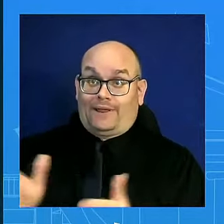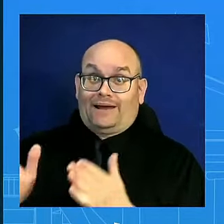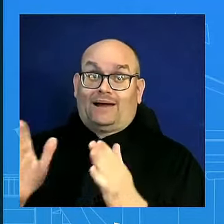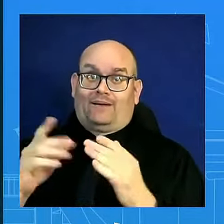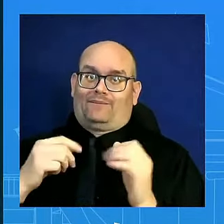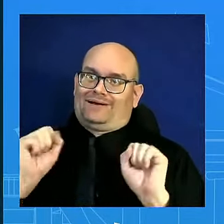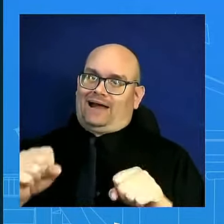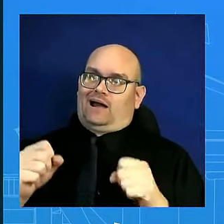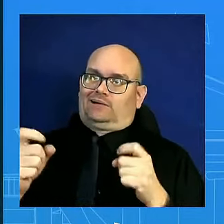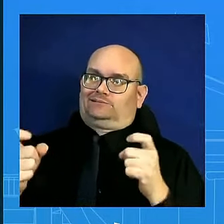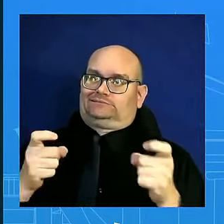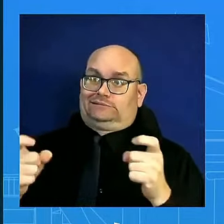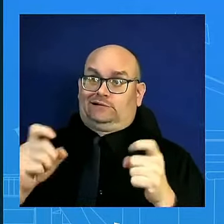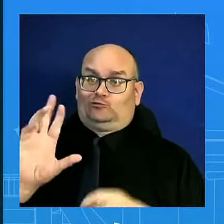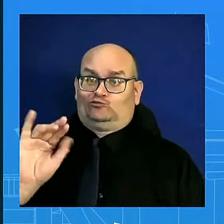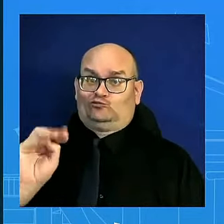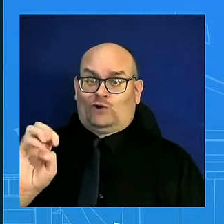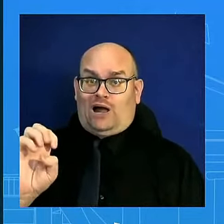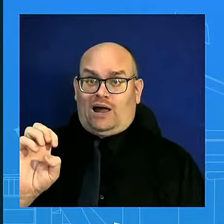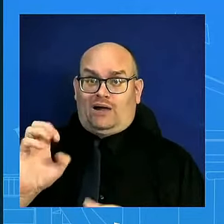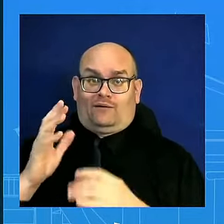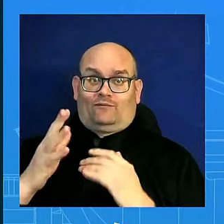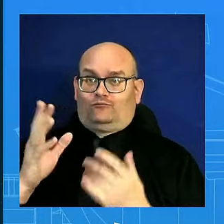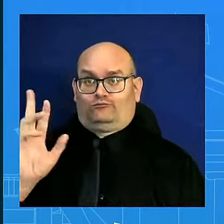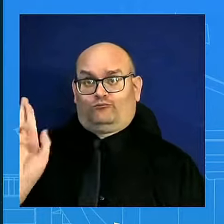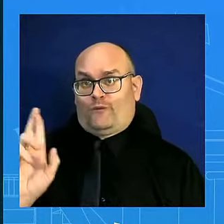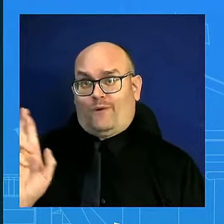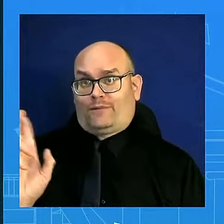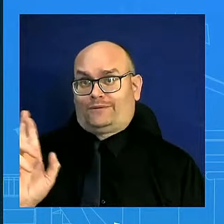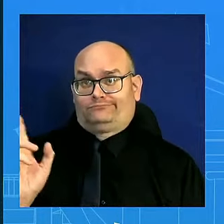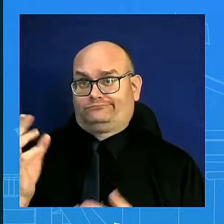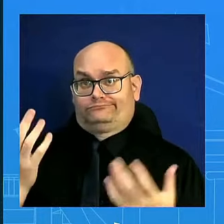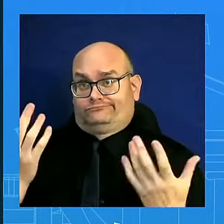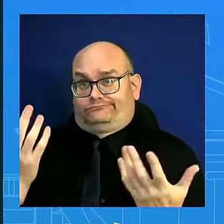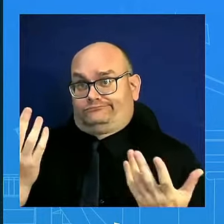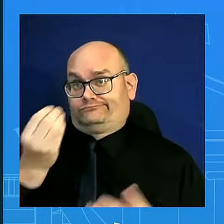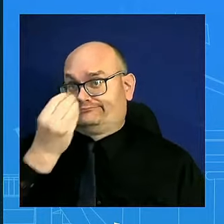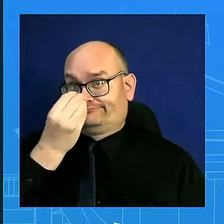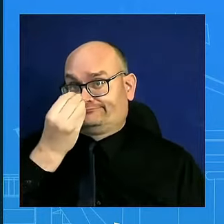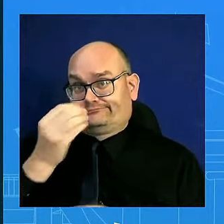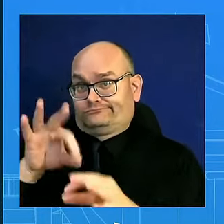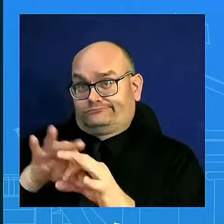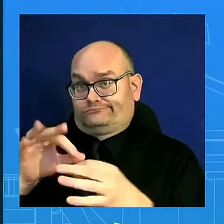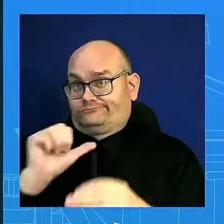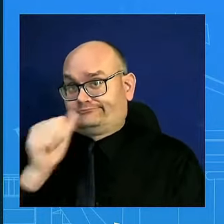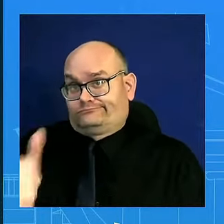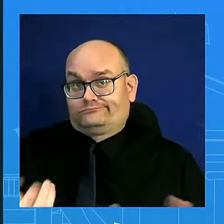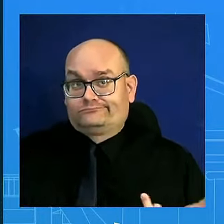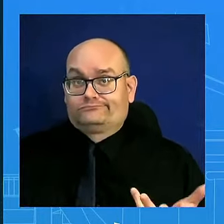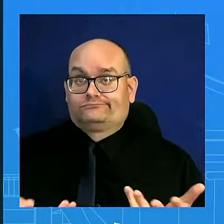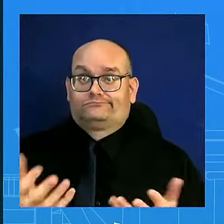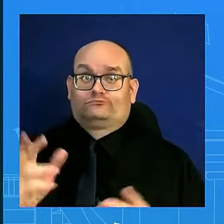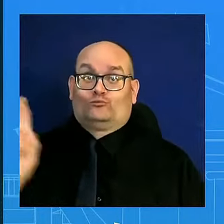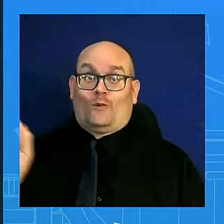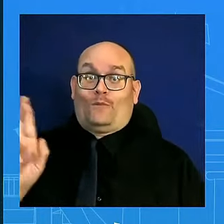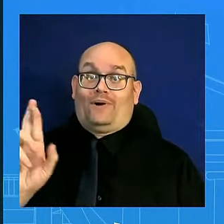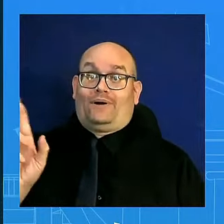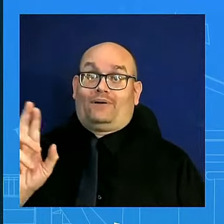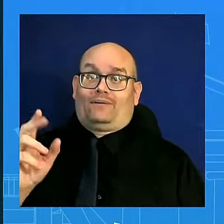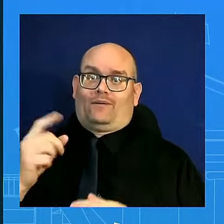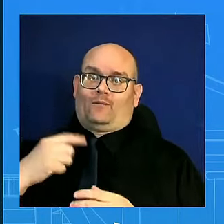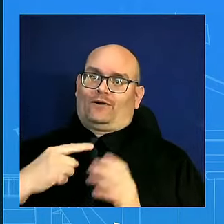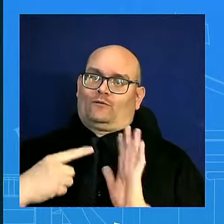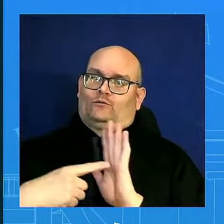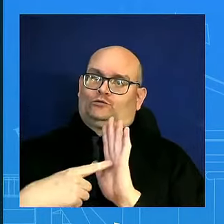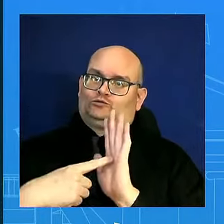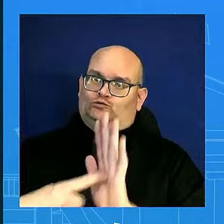Not one Republican voted for the American Rescue Plan. So I think we have shown how much we want to deliver for the American